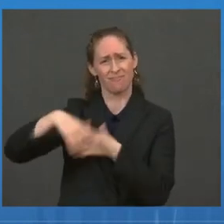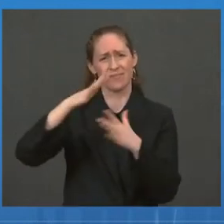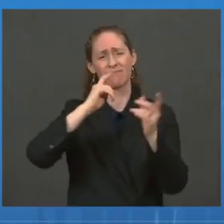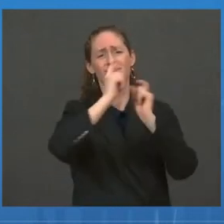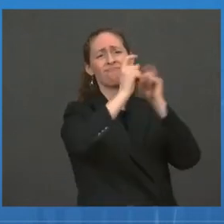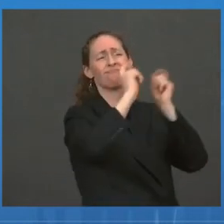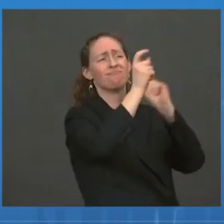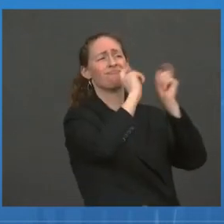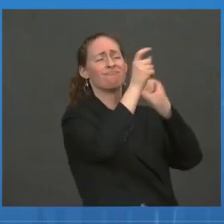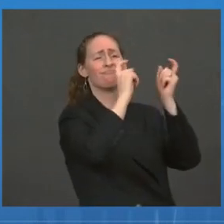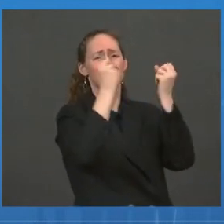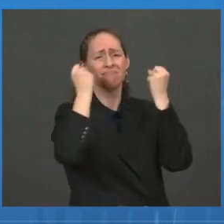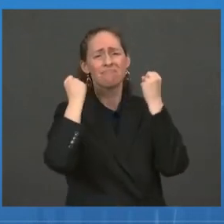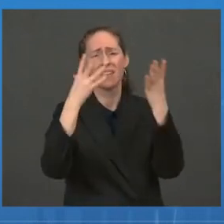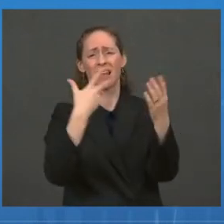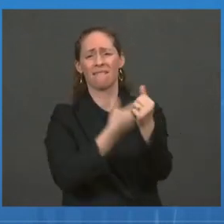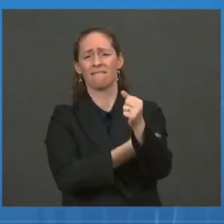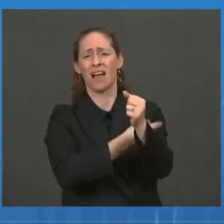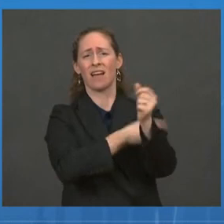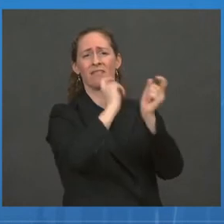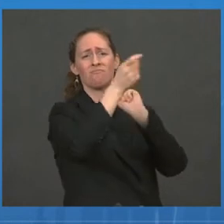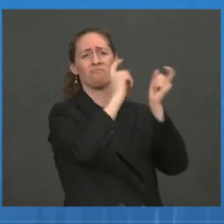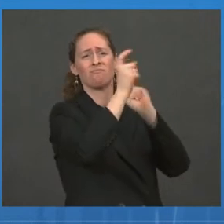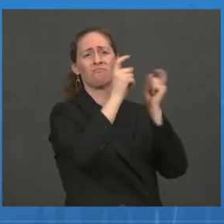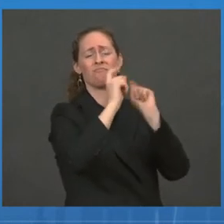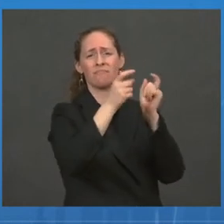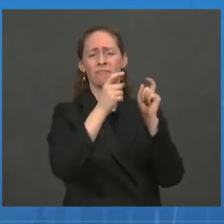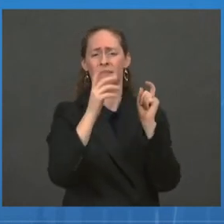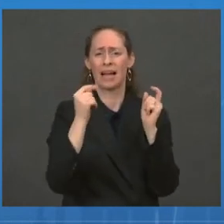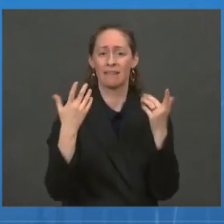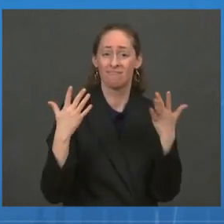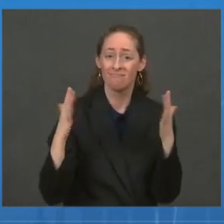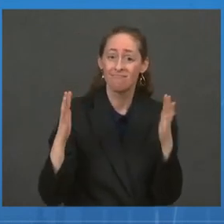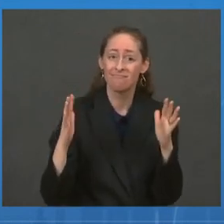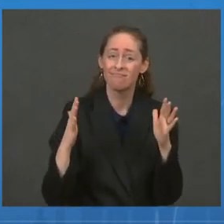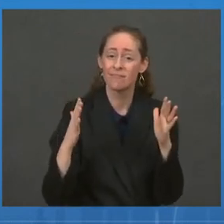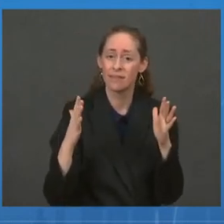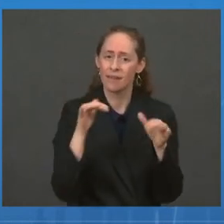dr fauci do you think the us is doing enough